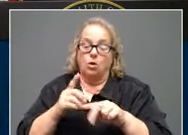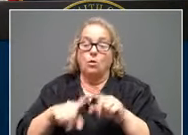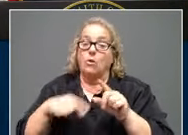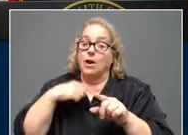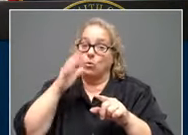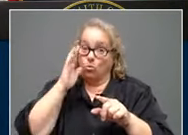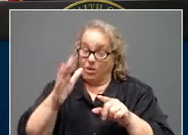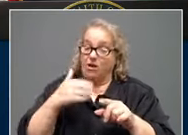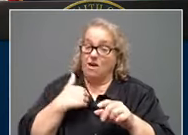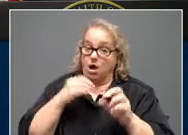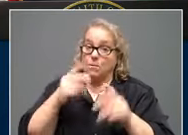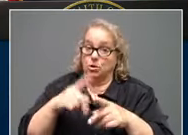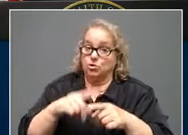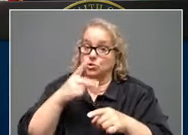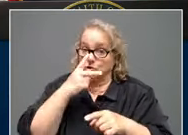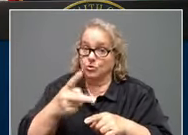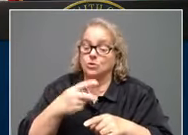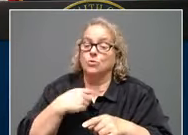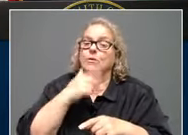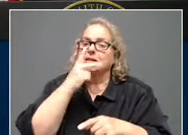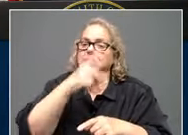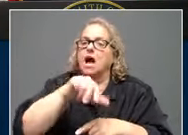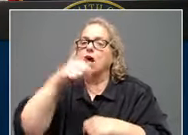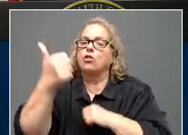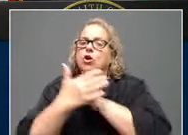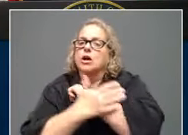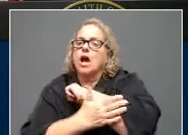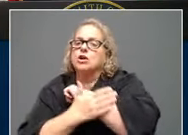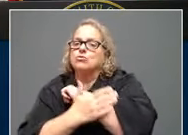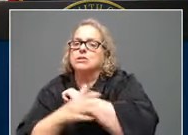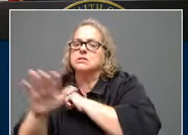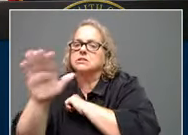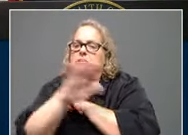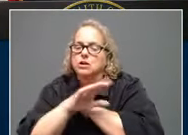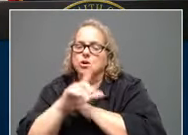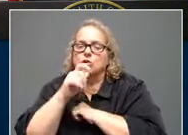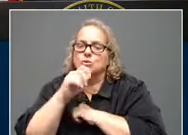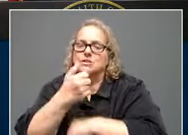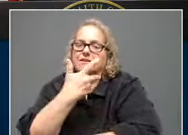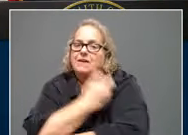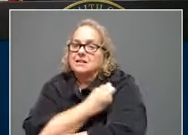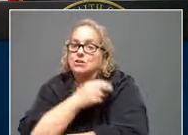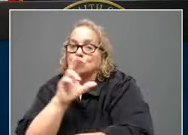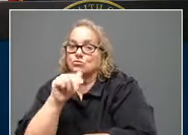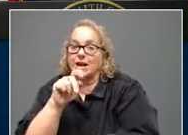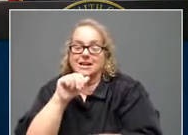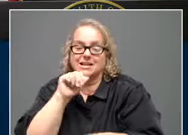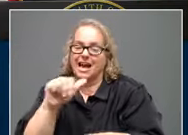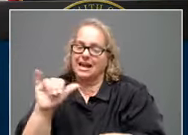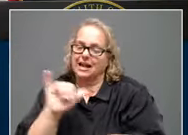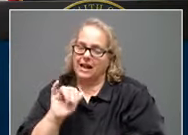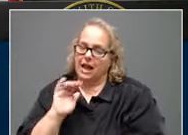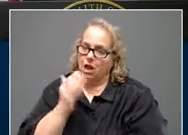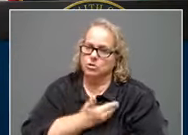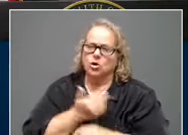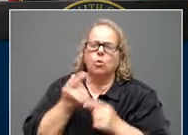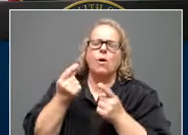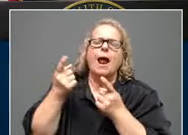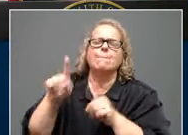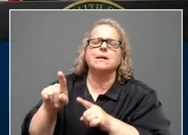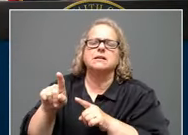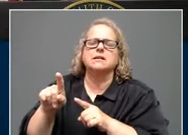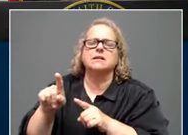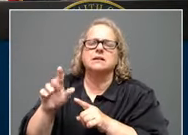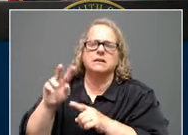to see in other countries, again, whose vaccination rates aren't nearly what ours are, what happens. And so we'll also be